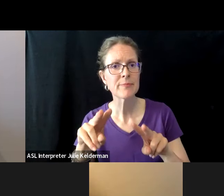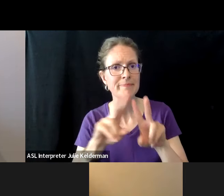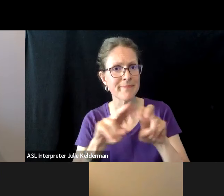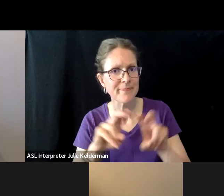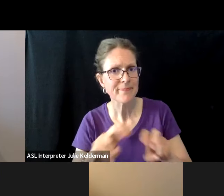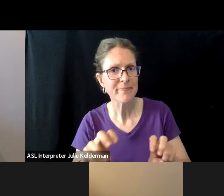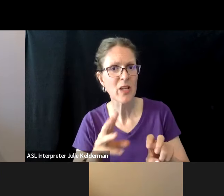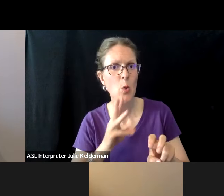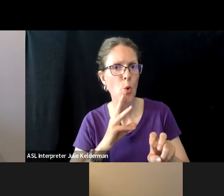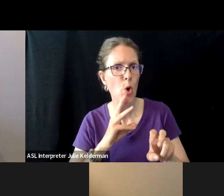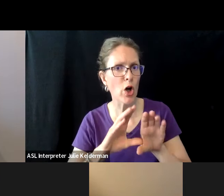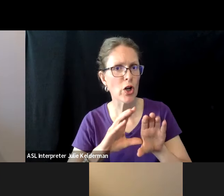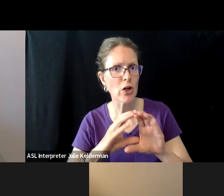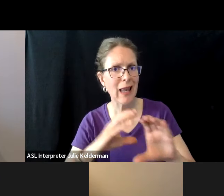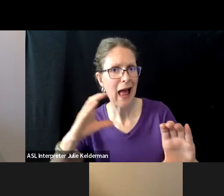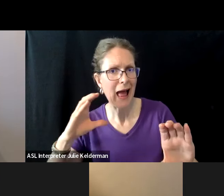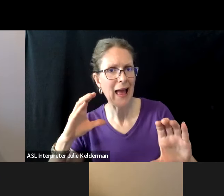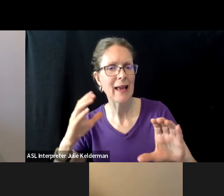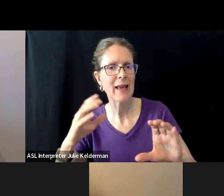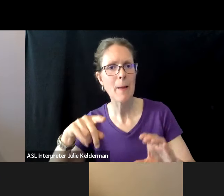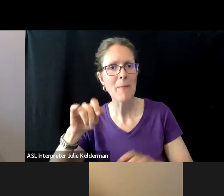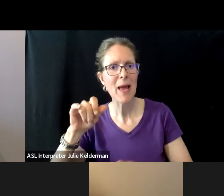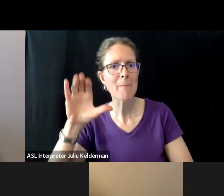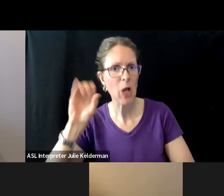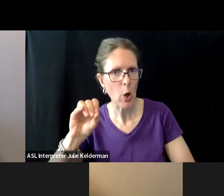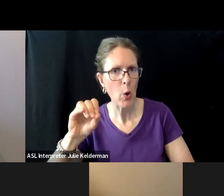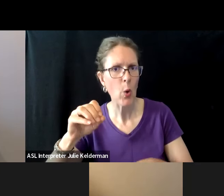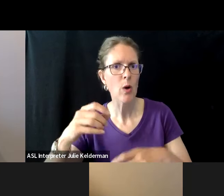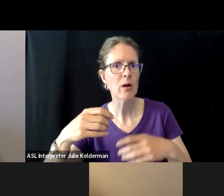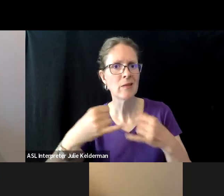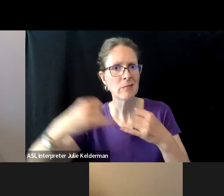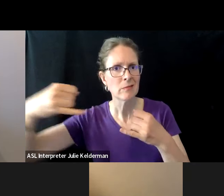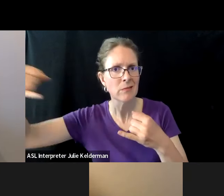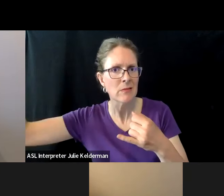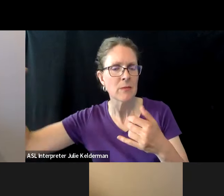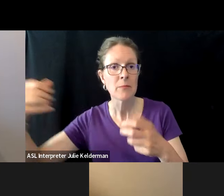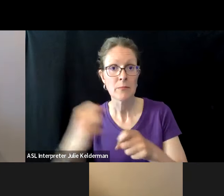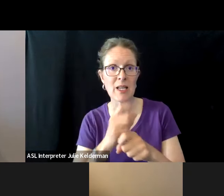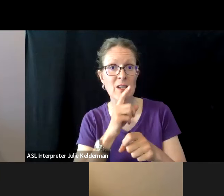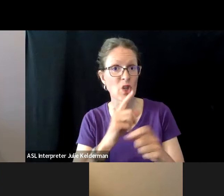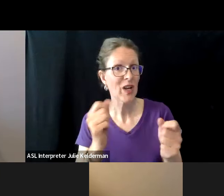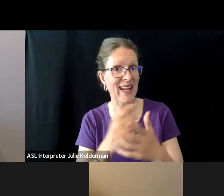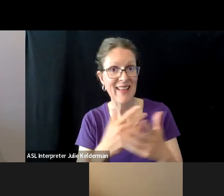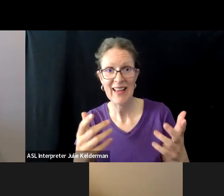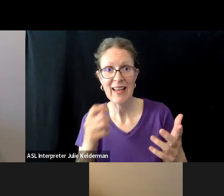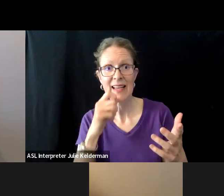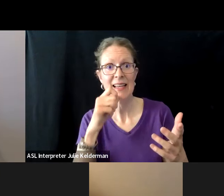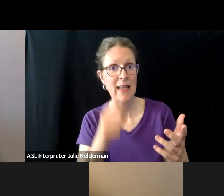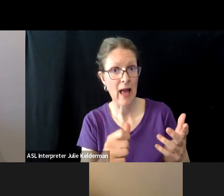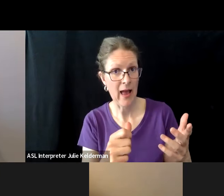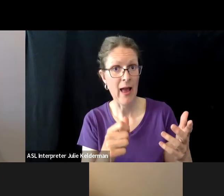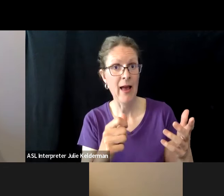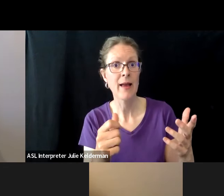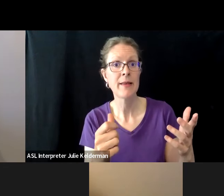water line, the, you know, DC Water and the Pepco facilities, and ensuring that anything that's not